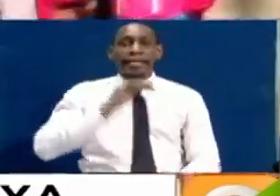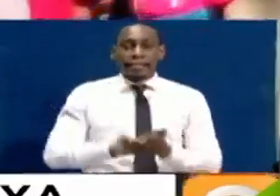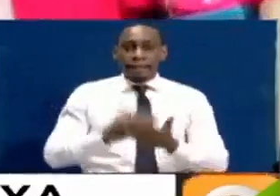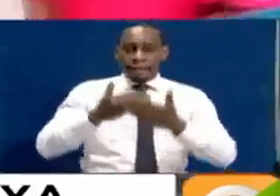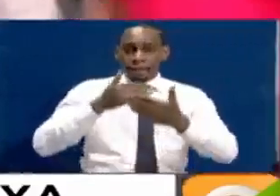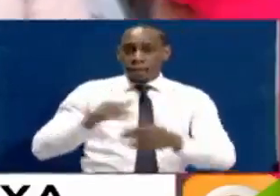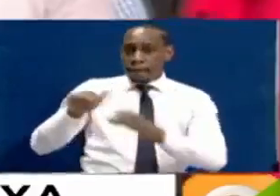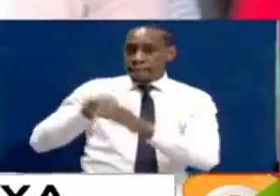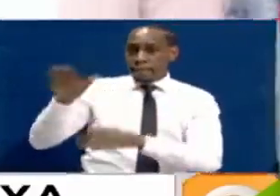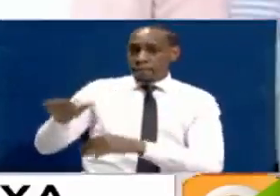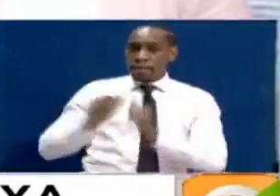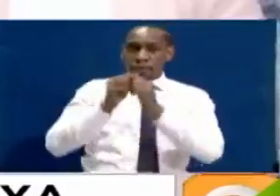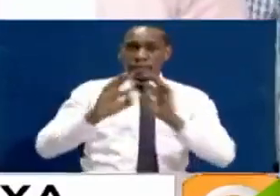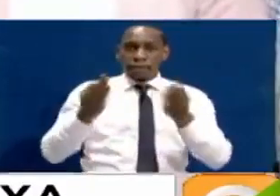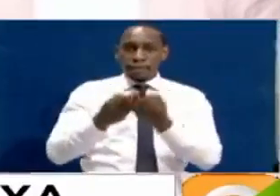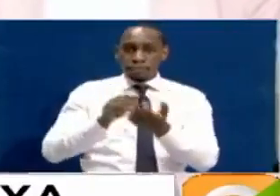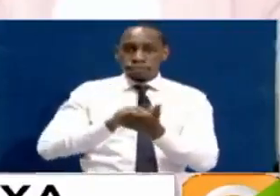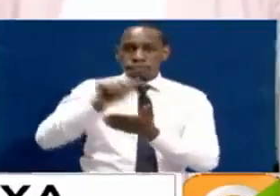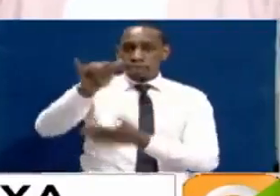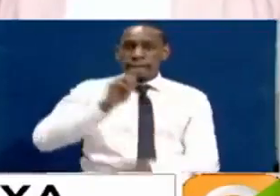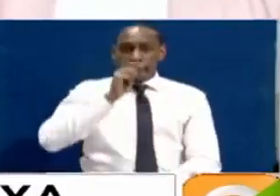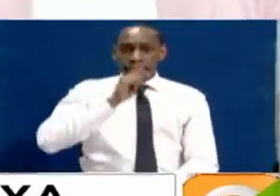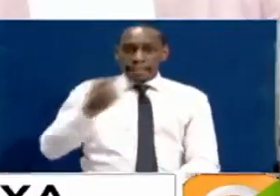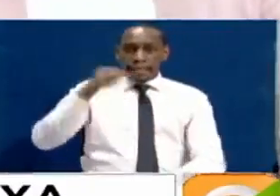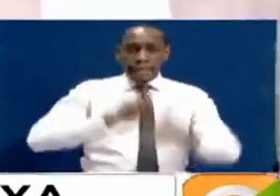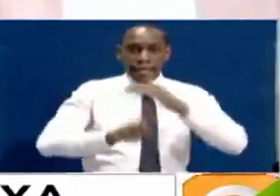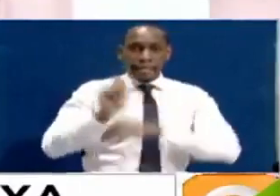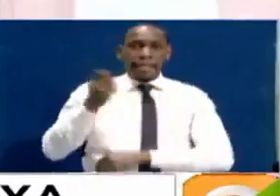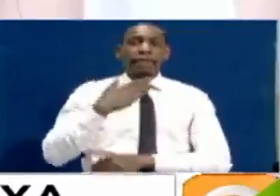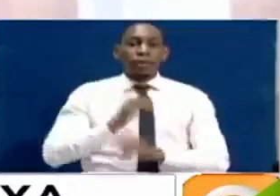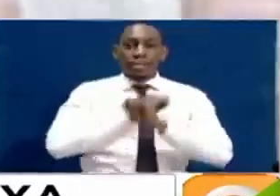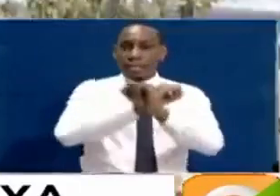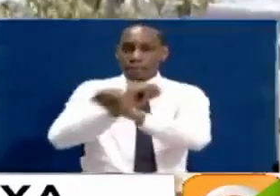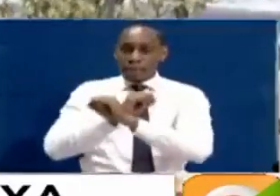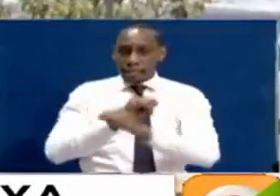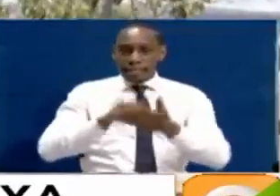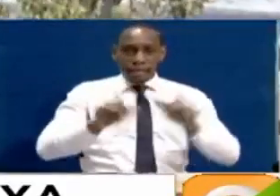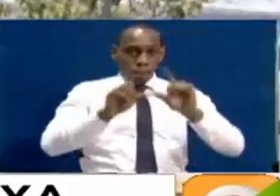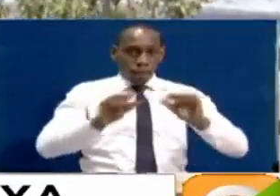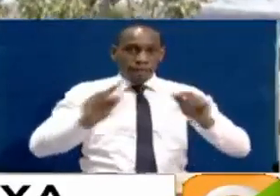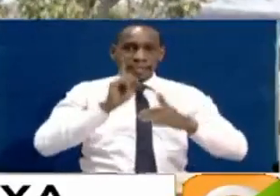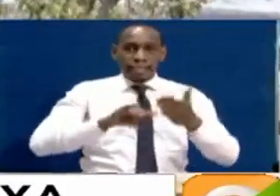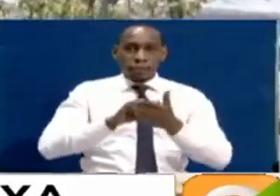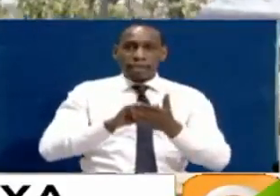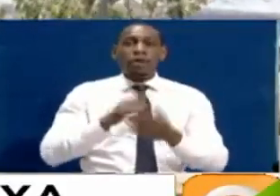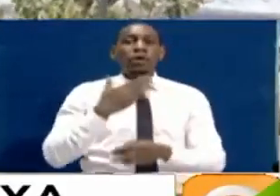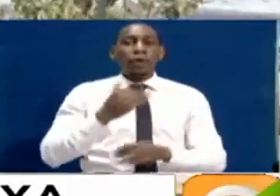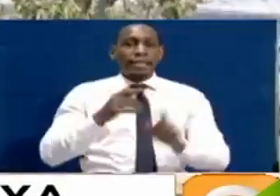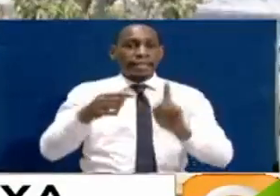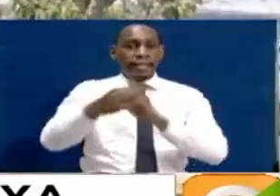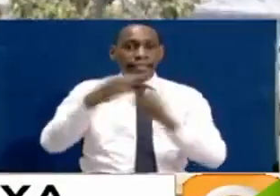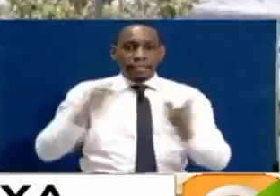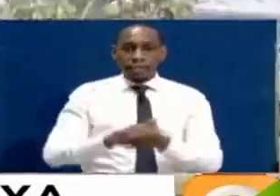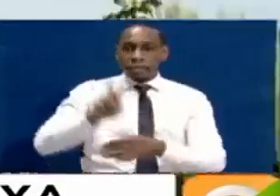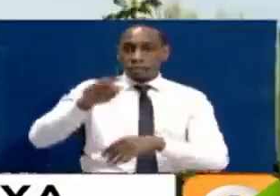former Arusha Member of Parliament and his family had fled from Tanzania to Kenya, seeking protection over what the Member of Parliament said were attempts on his life.